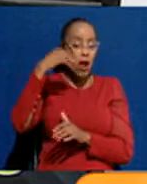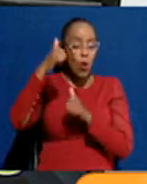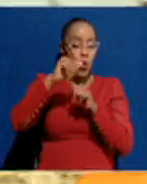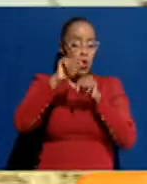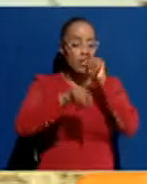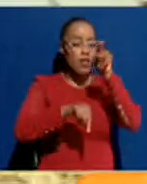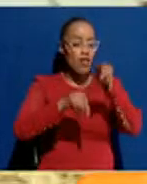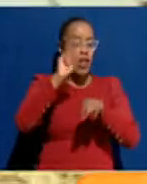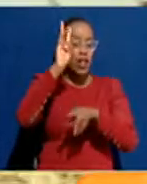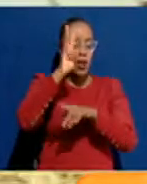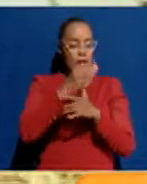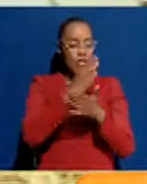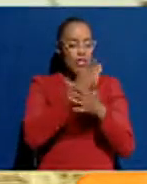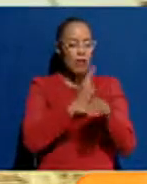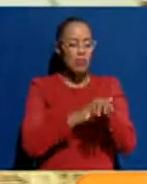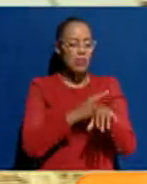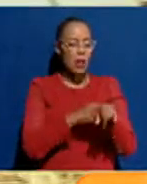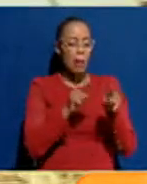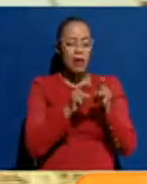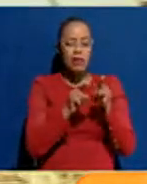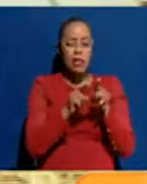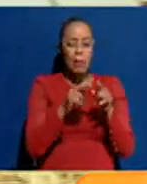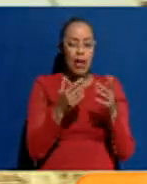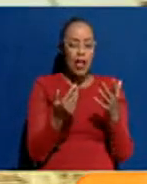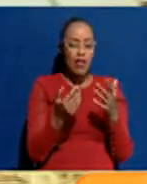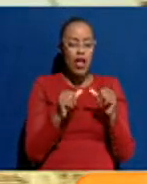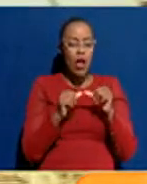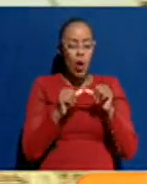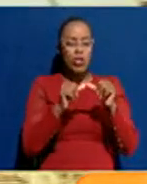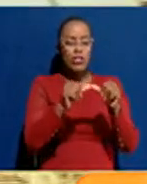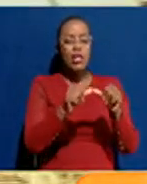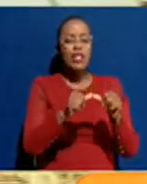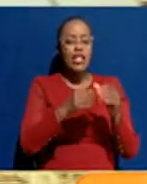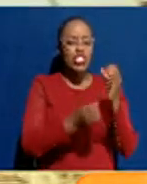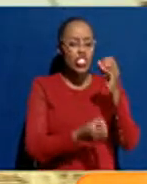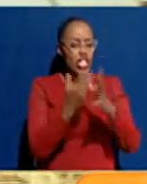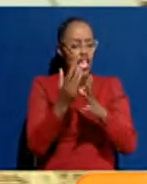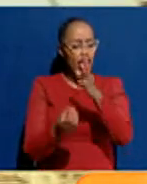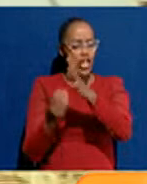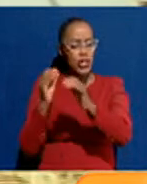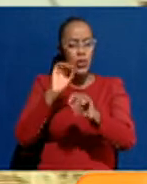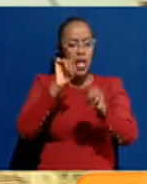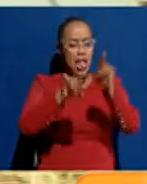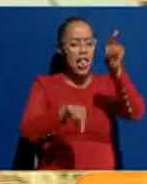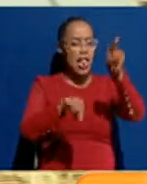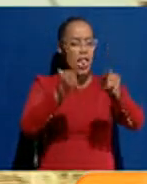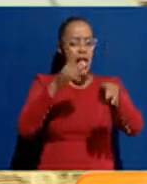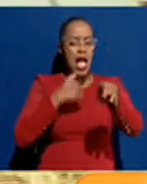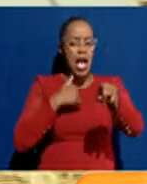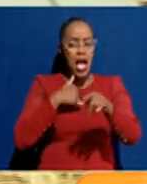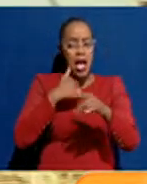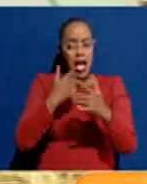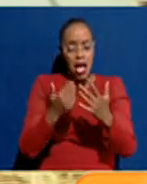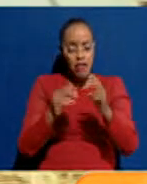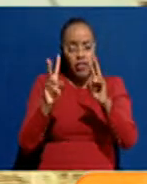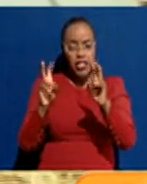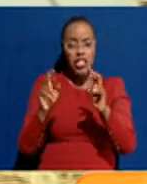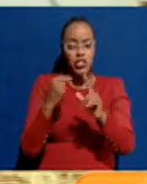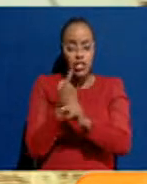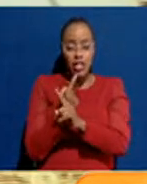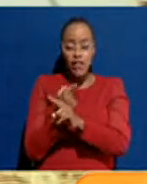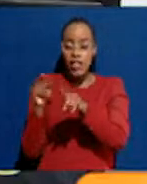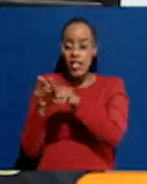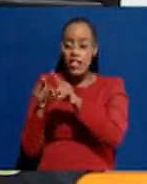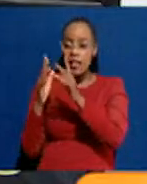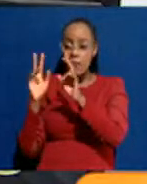vary at times, it's not a base load. It's not constant generation. Okay. It may vary by virtue of a number of factors. Is it the same thing you